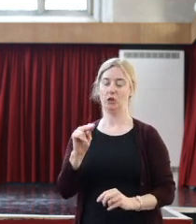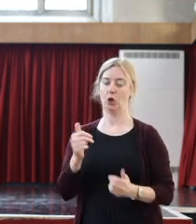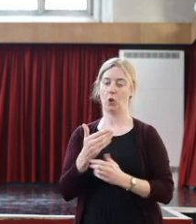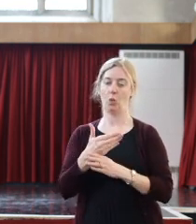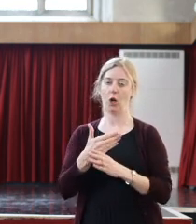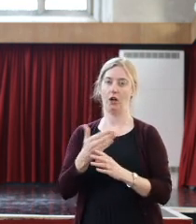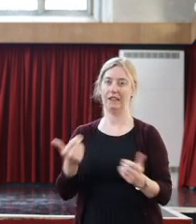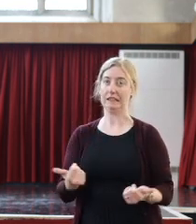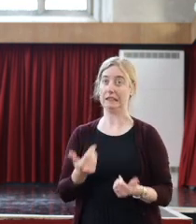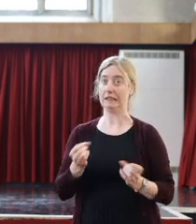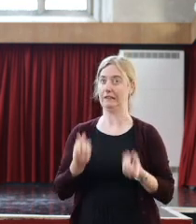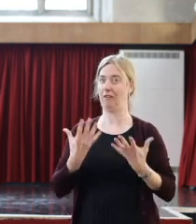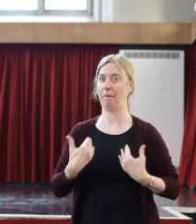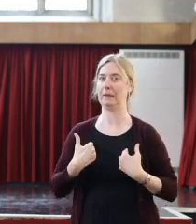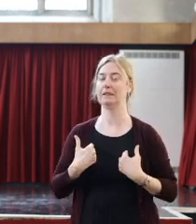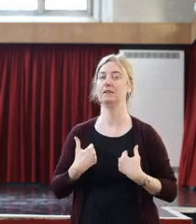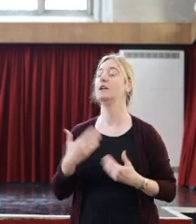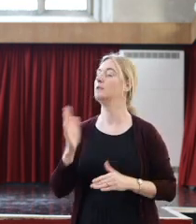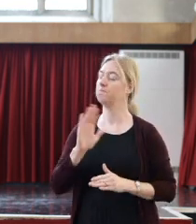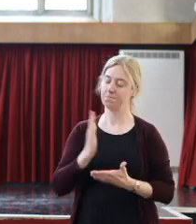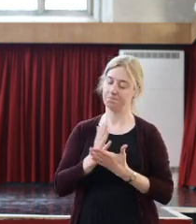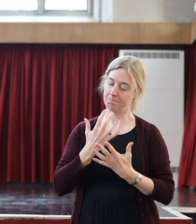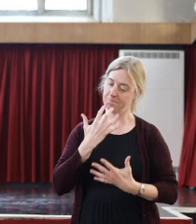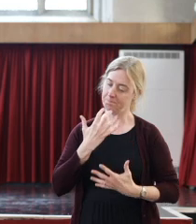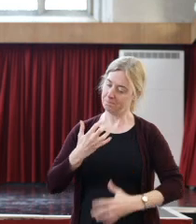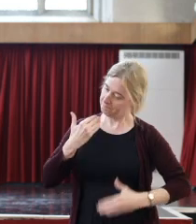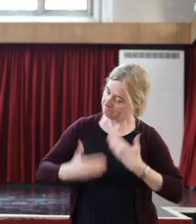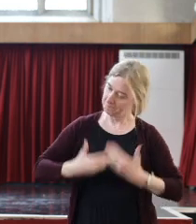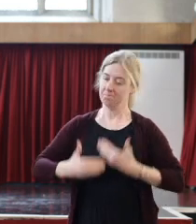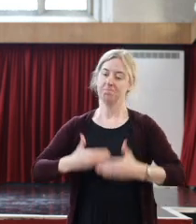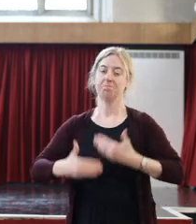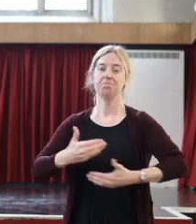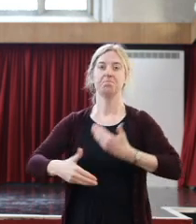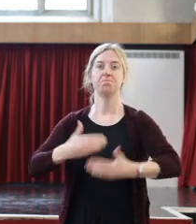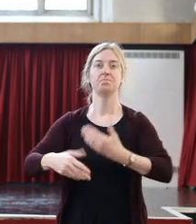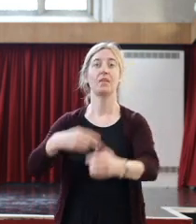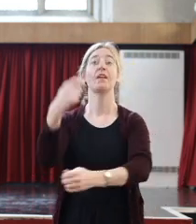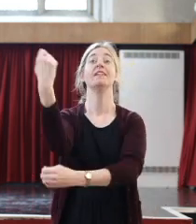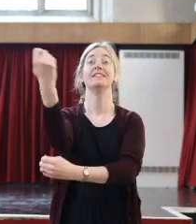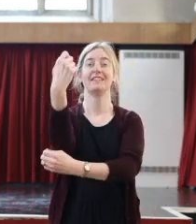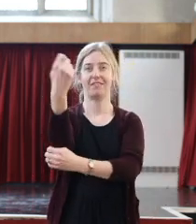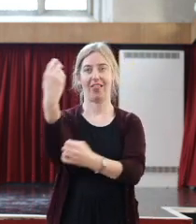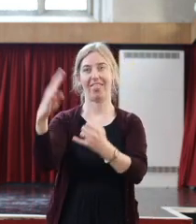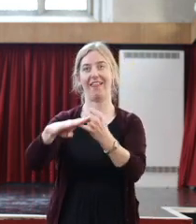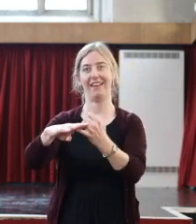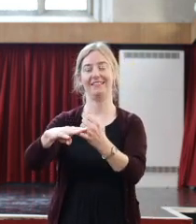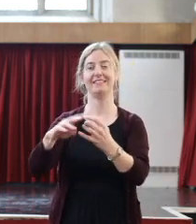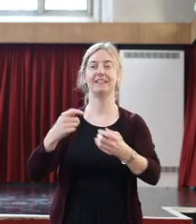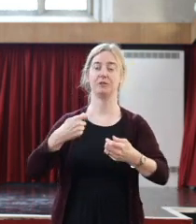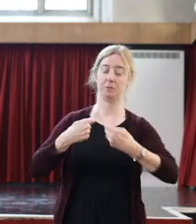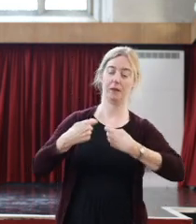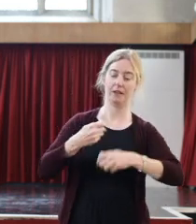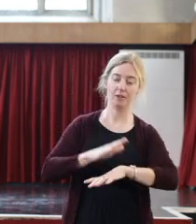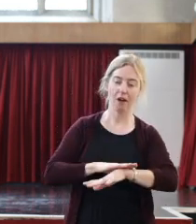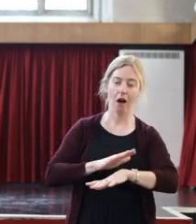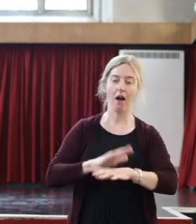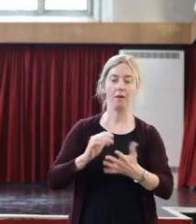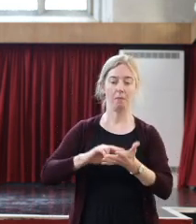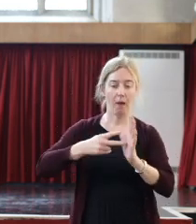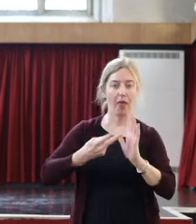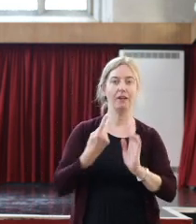But they have to trust that it will, and be determined, and to learn how to manage their time, and they've come